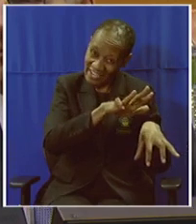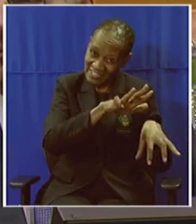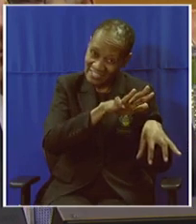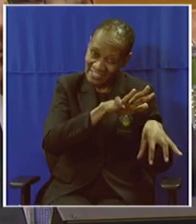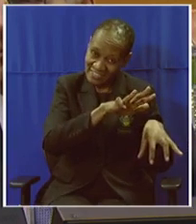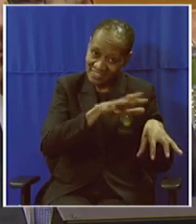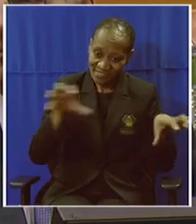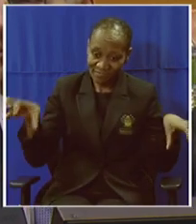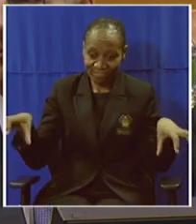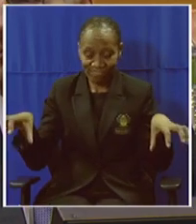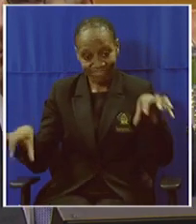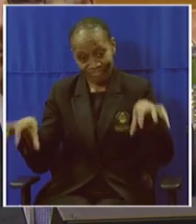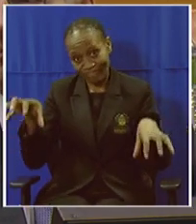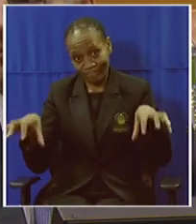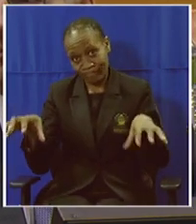Provinces.